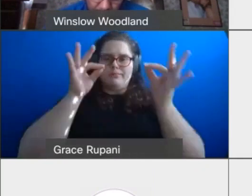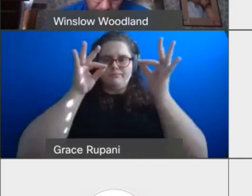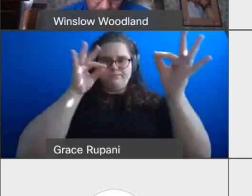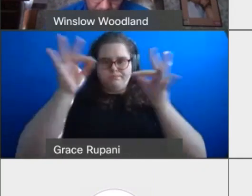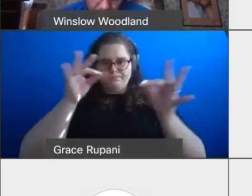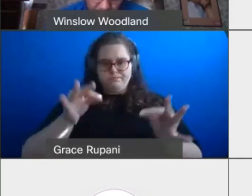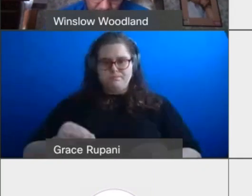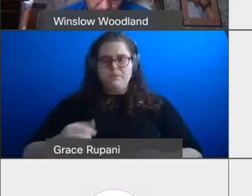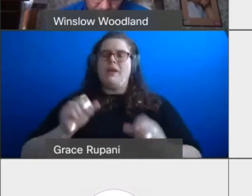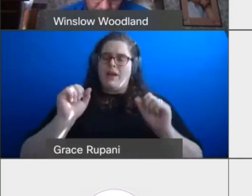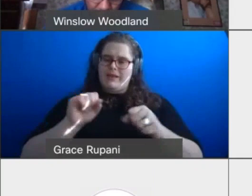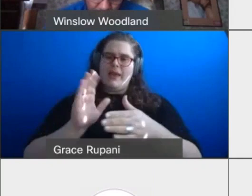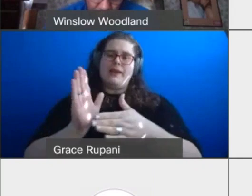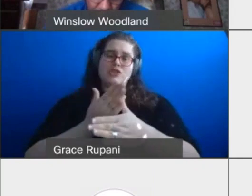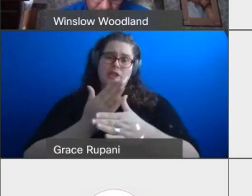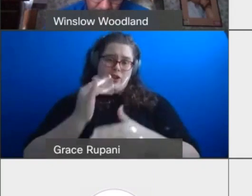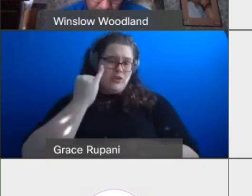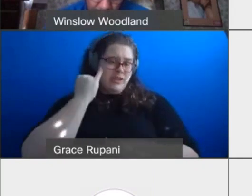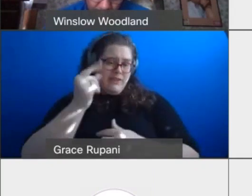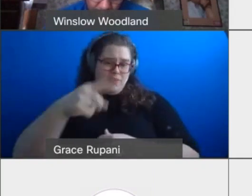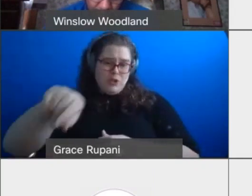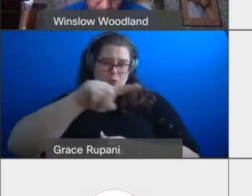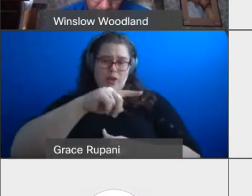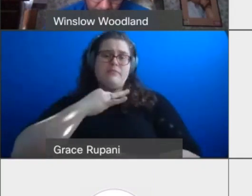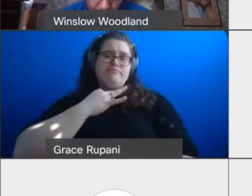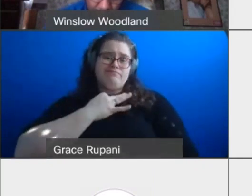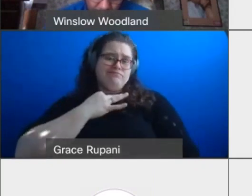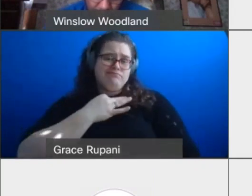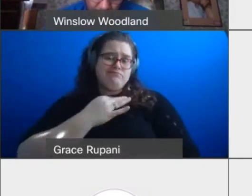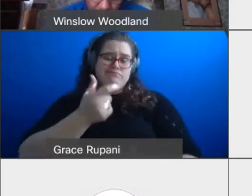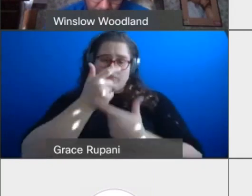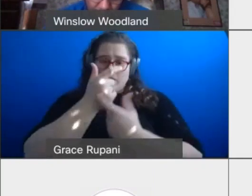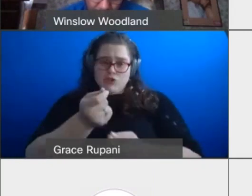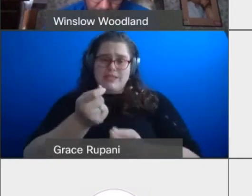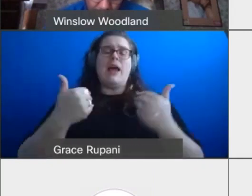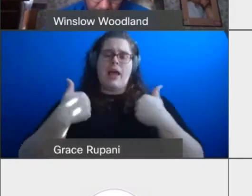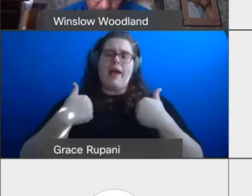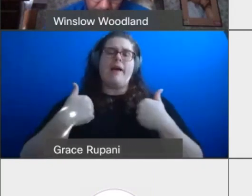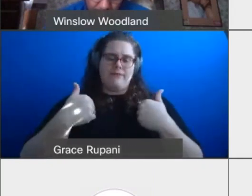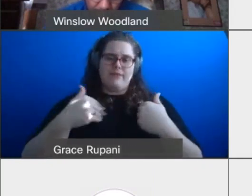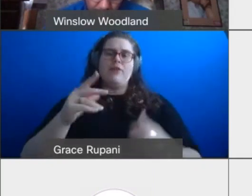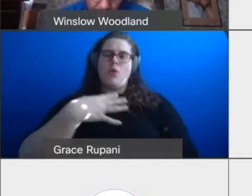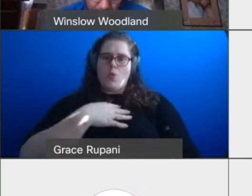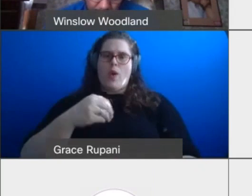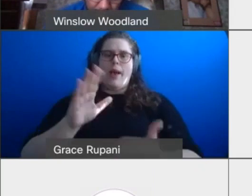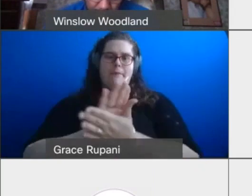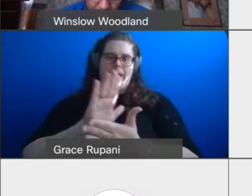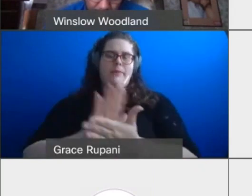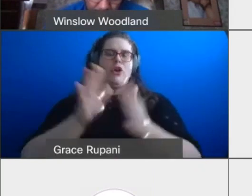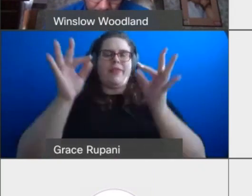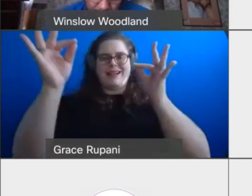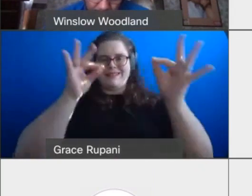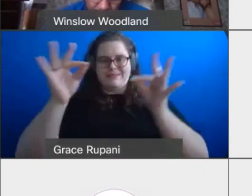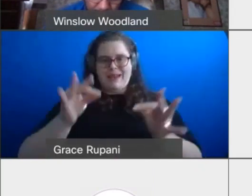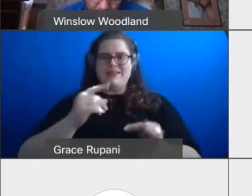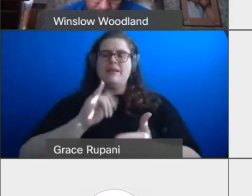that I could share with people if they're interested. There is a white paper that has suggested that people with